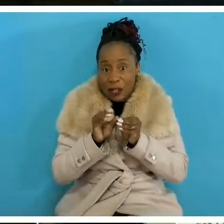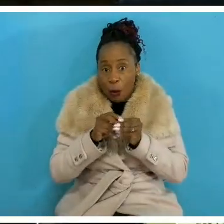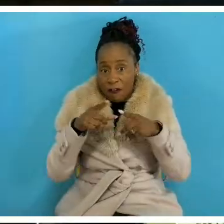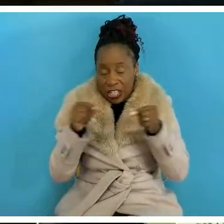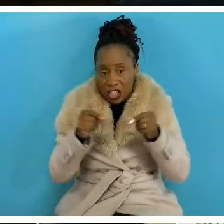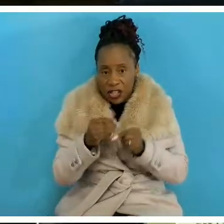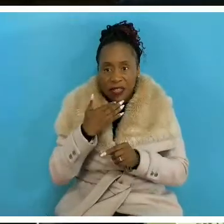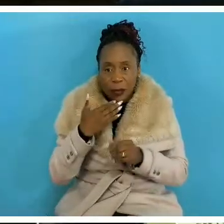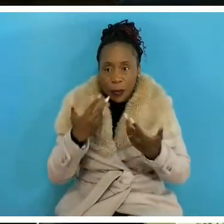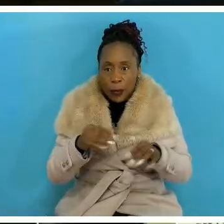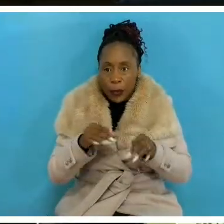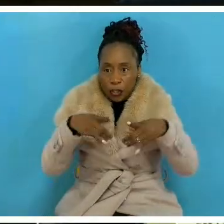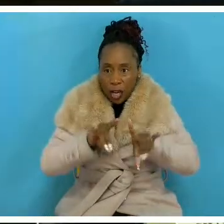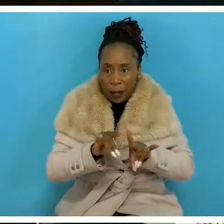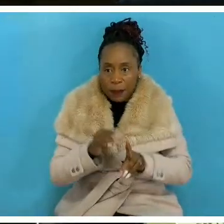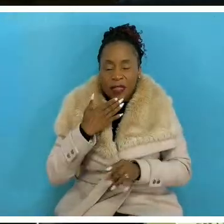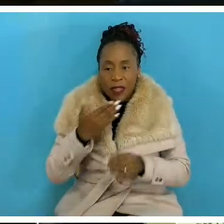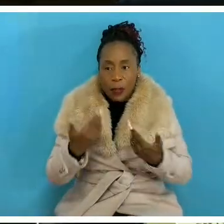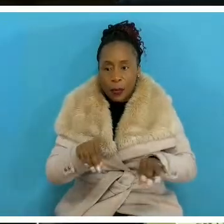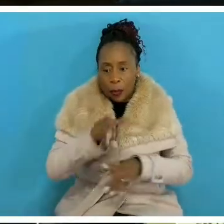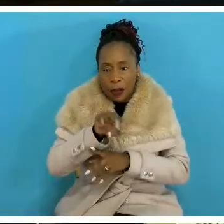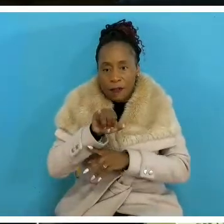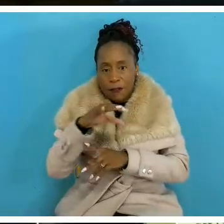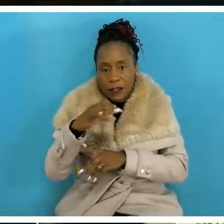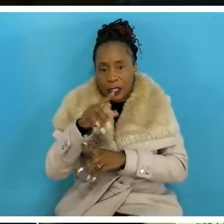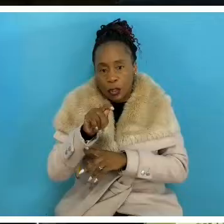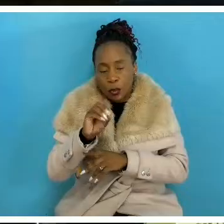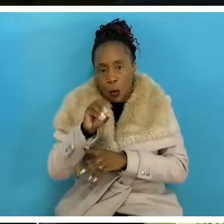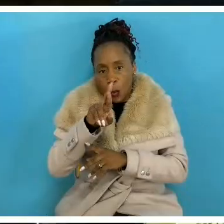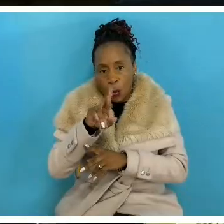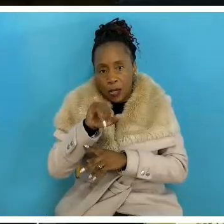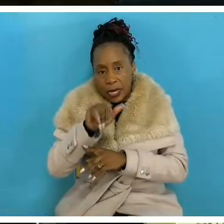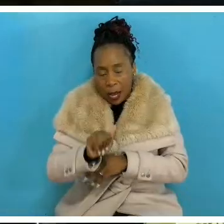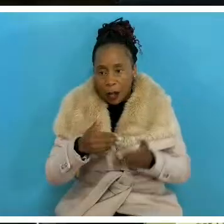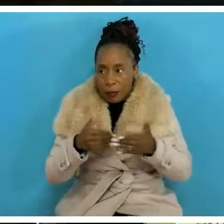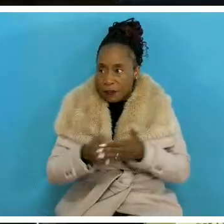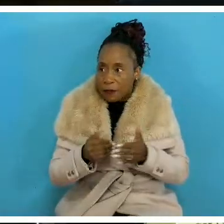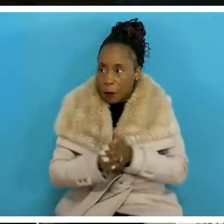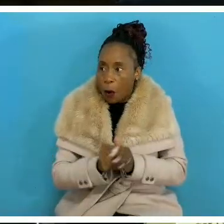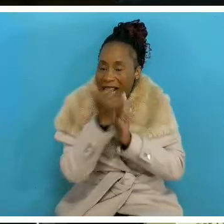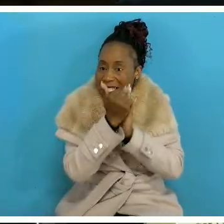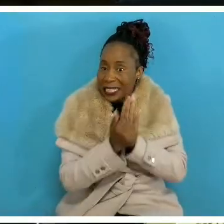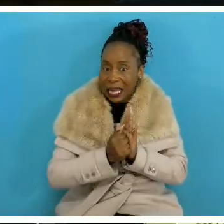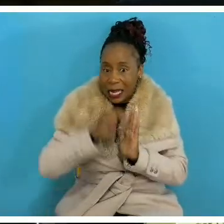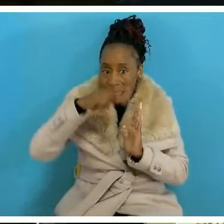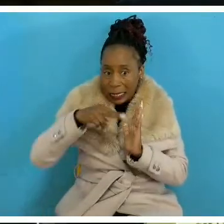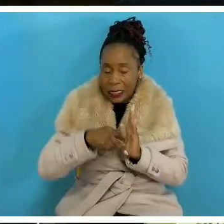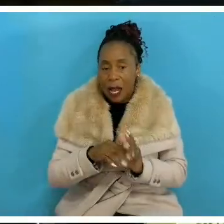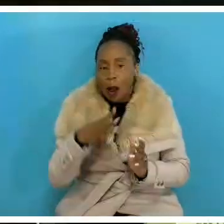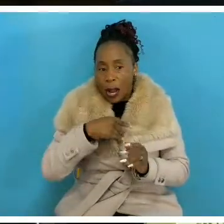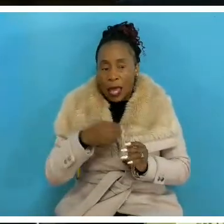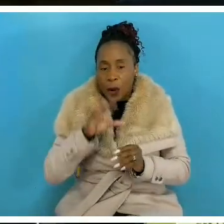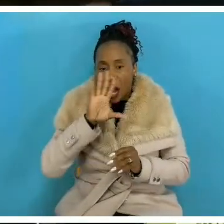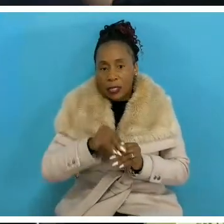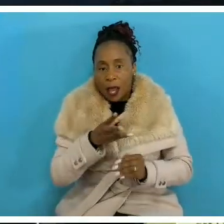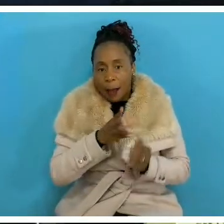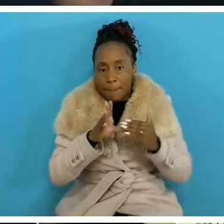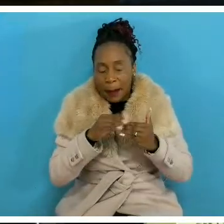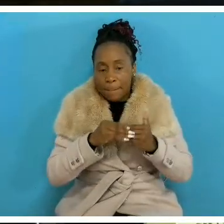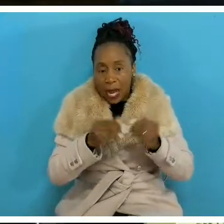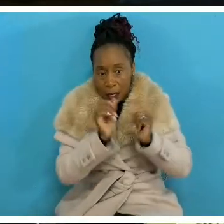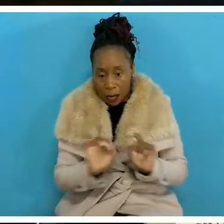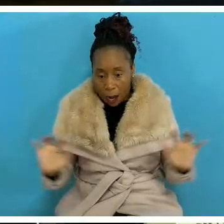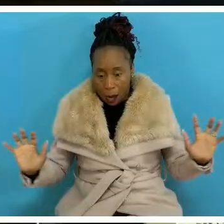Victoria. And before we adopt the agenda for today, I want to give our members an opportunity to introduce themselves. And we can start from the left-hand